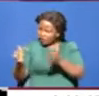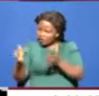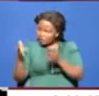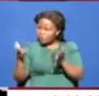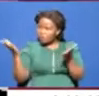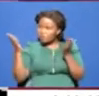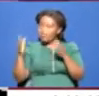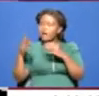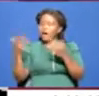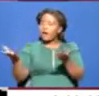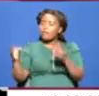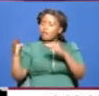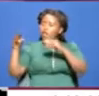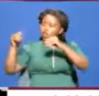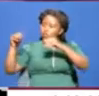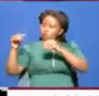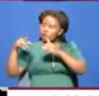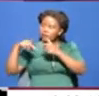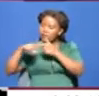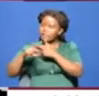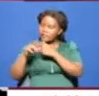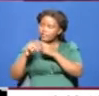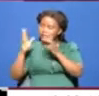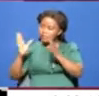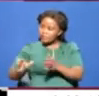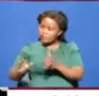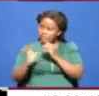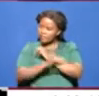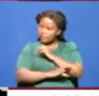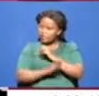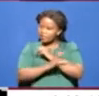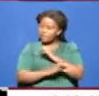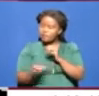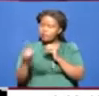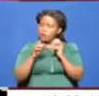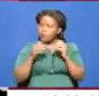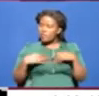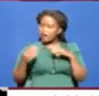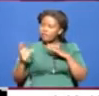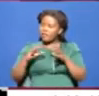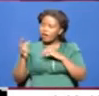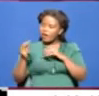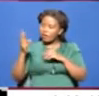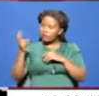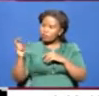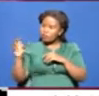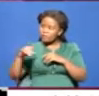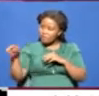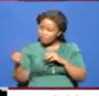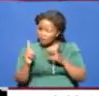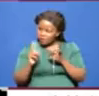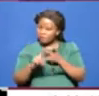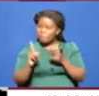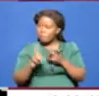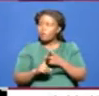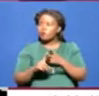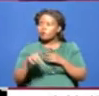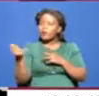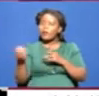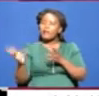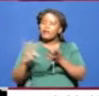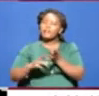qualified engineers in this country, you're talking about almost 20,000 vis-a-vis the number of registered engineers. You're talking about